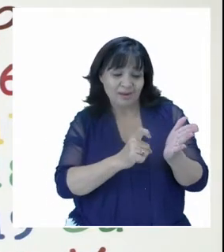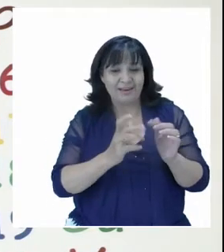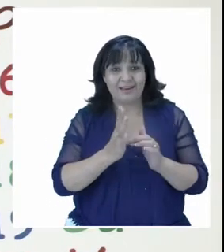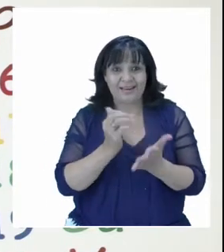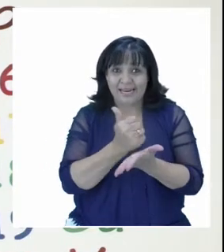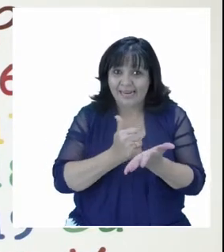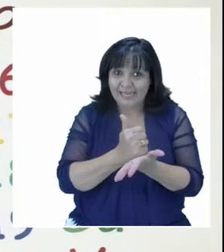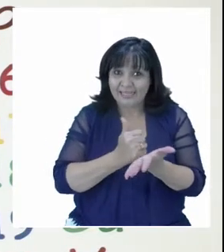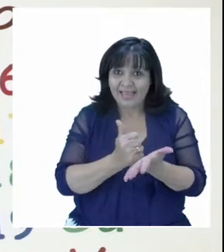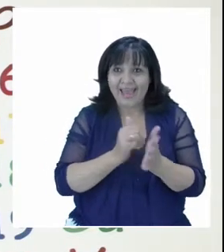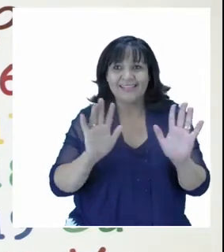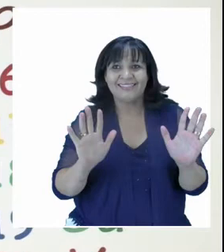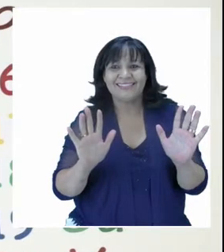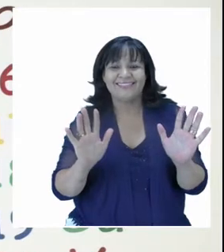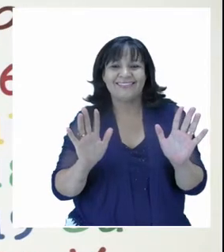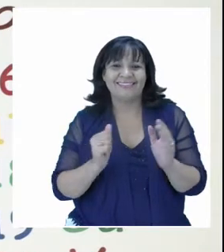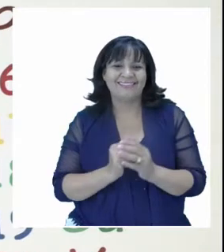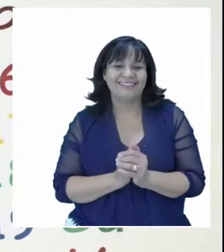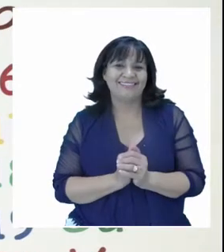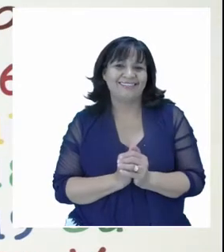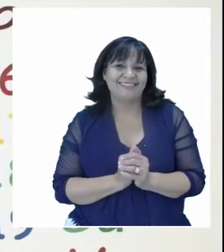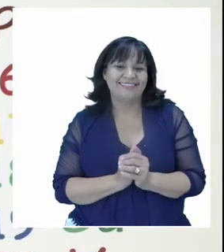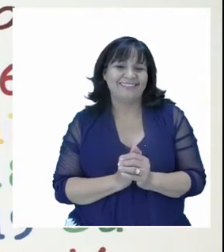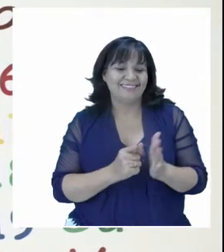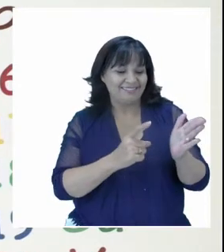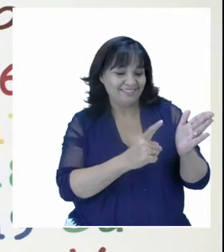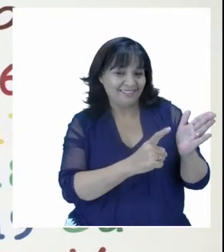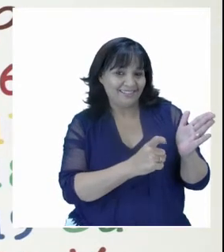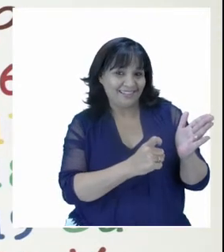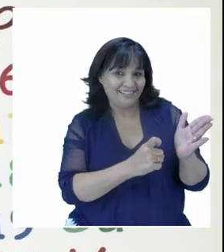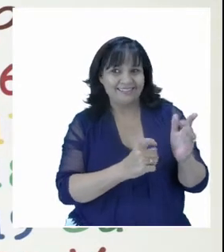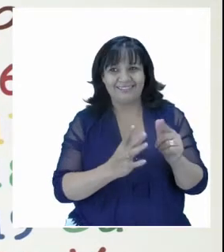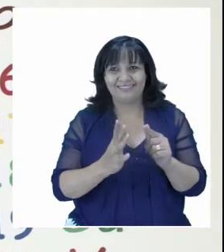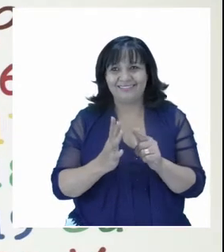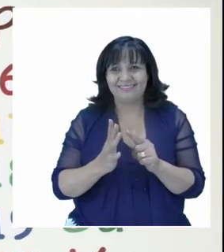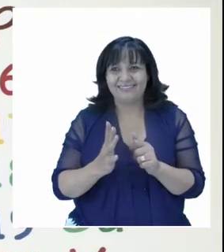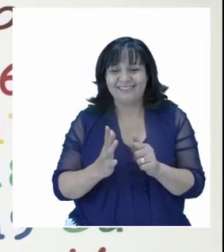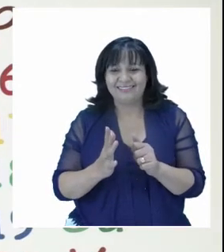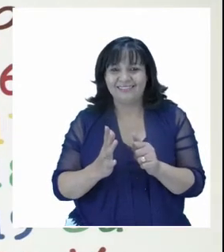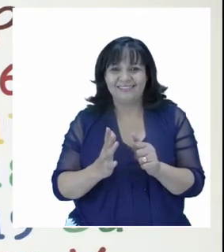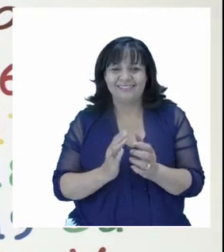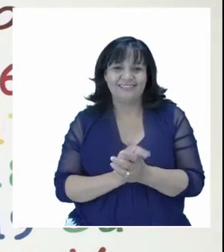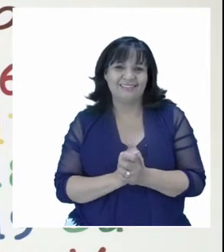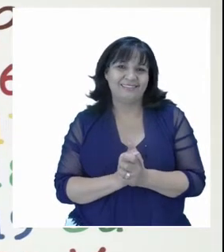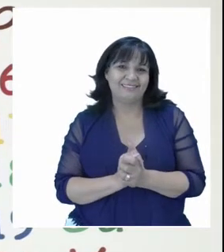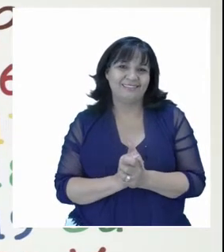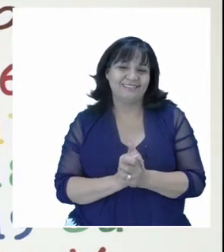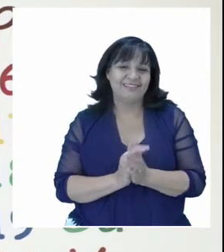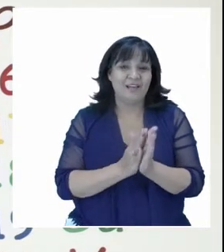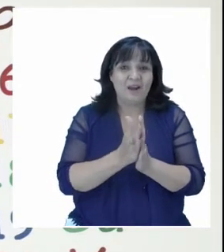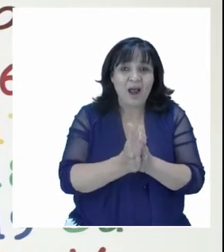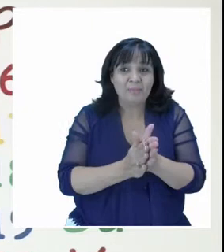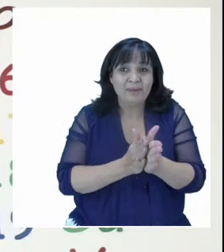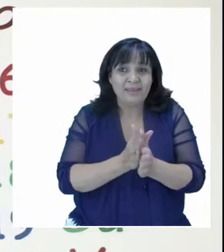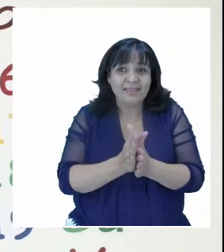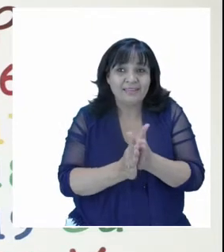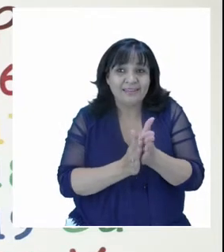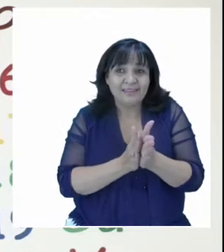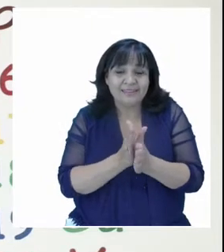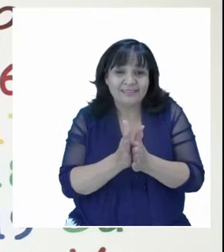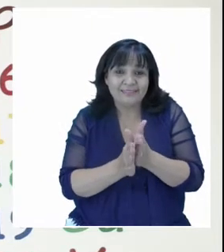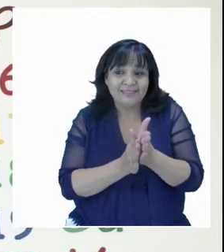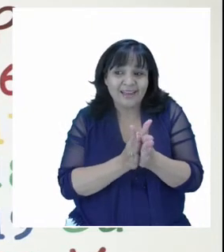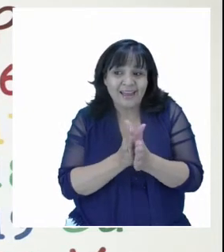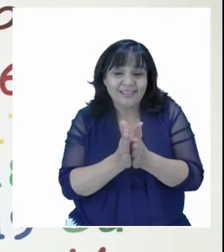your sanitizer. You spray it in one hand, and then you rub inside